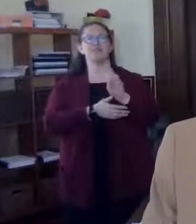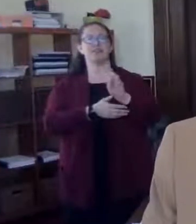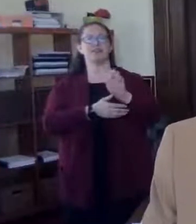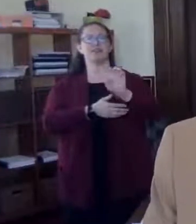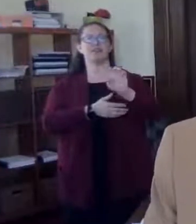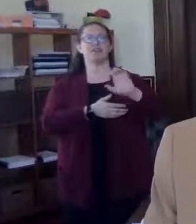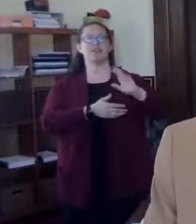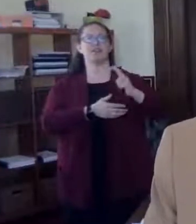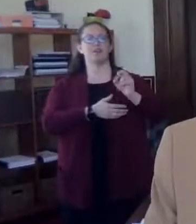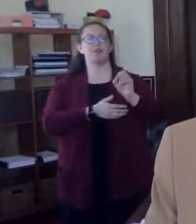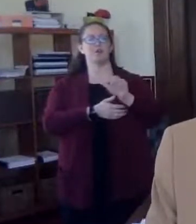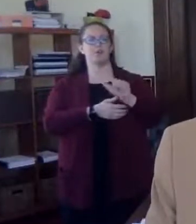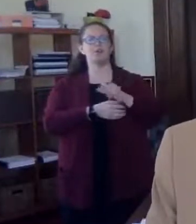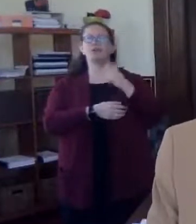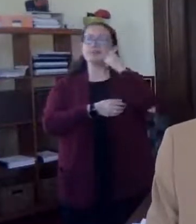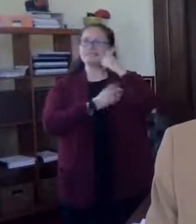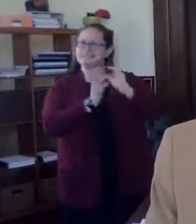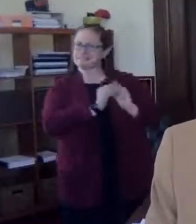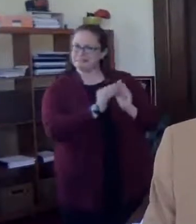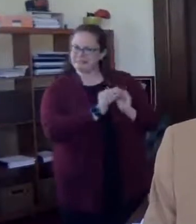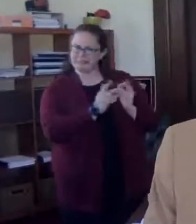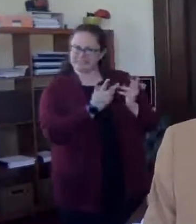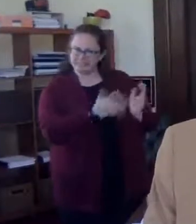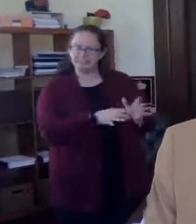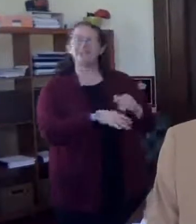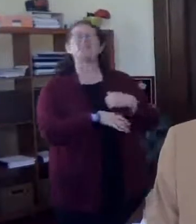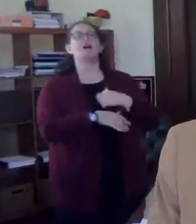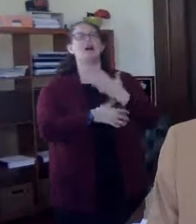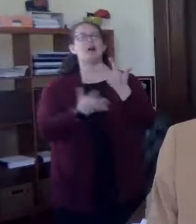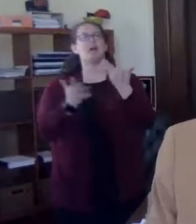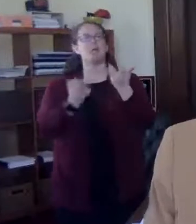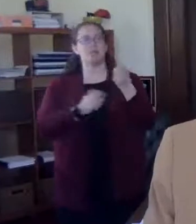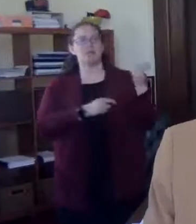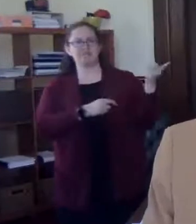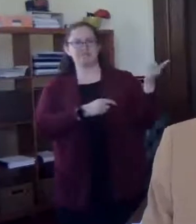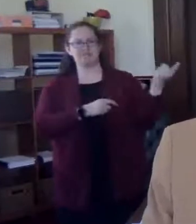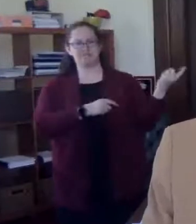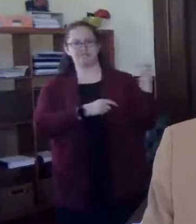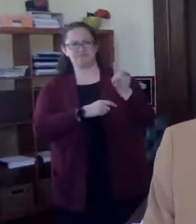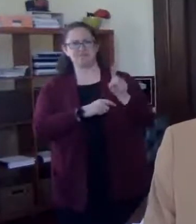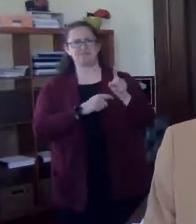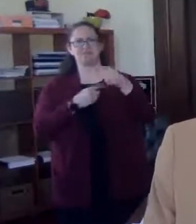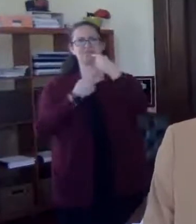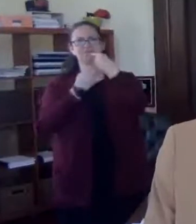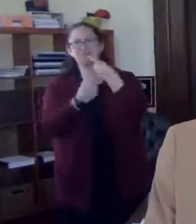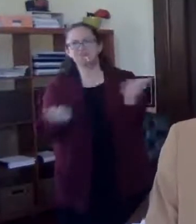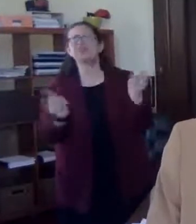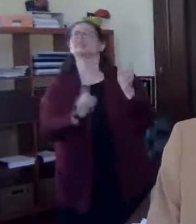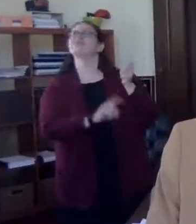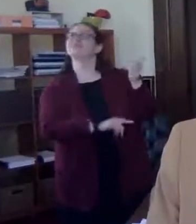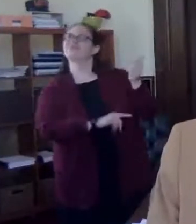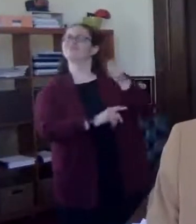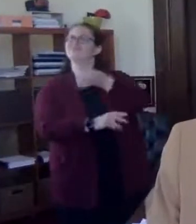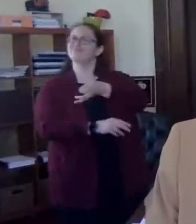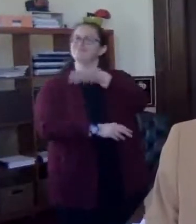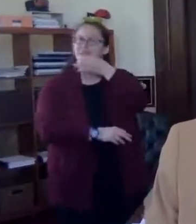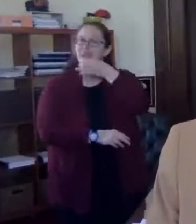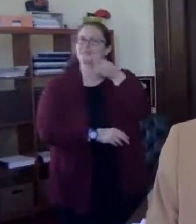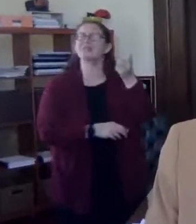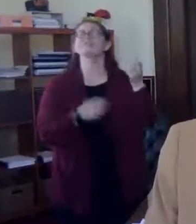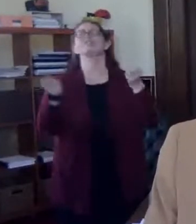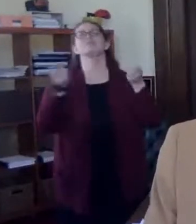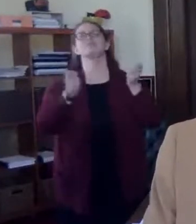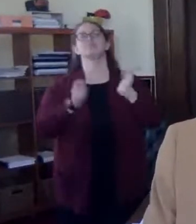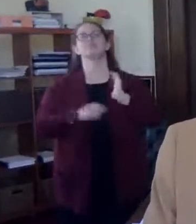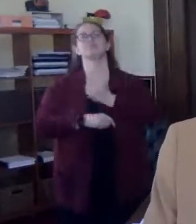meeting. And so I'd like for you to hear directly from him because he's the expert. He heads up our health department, for those of you